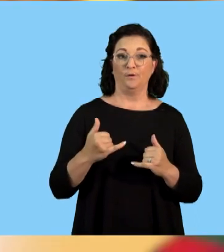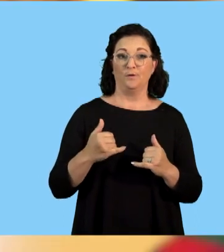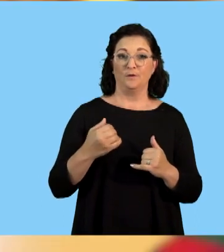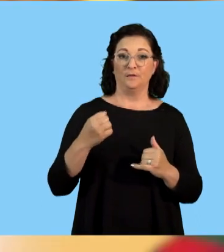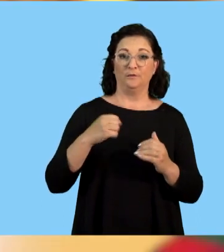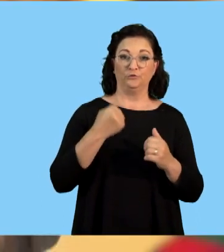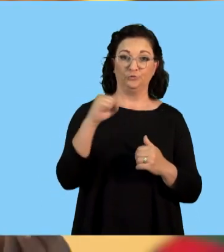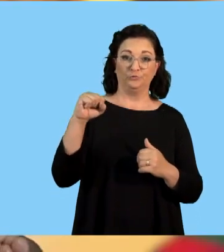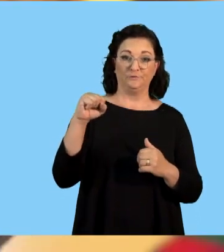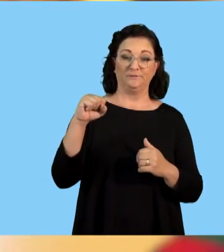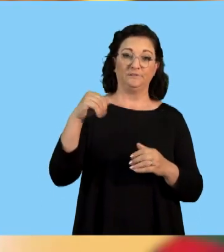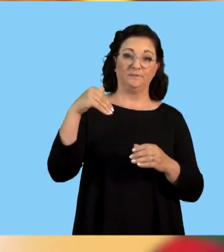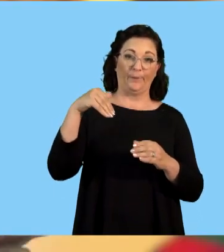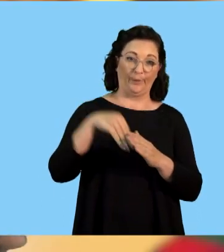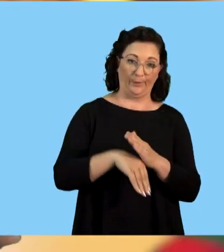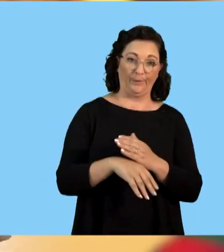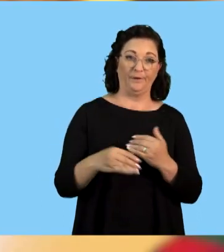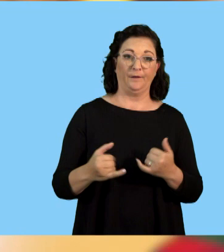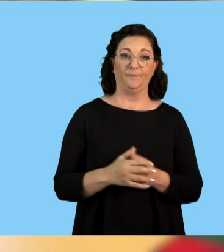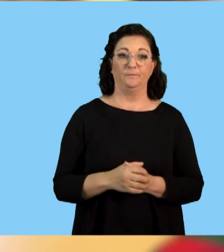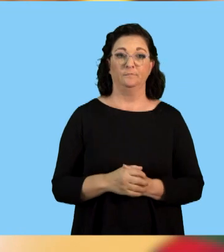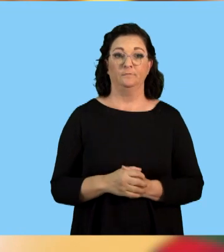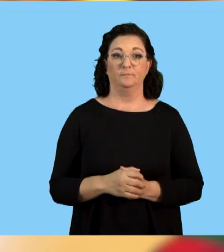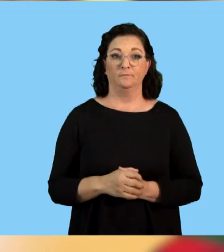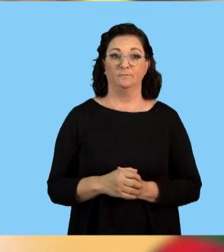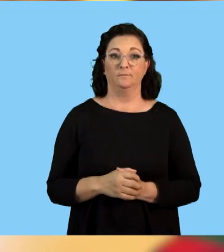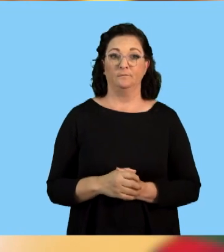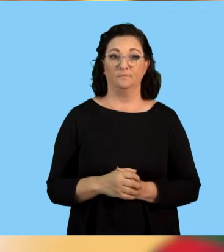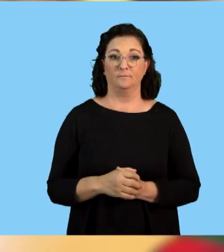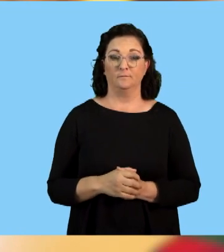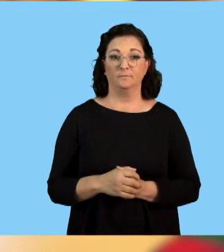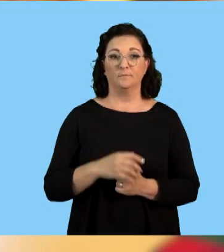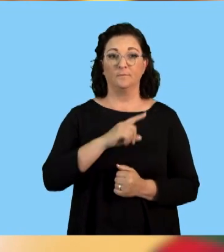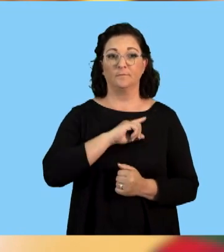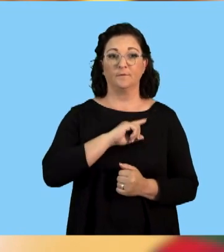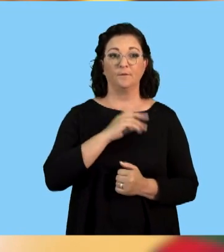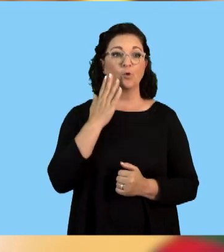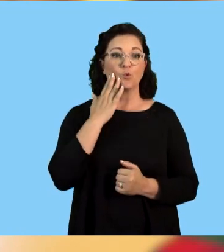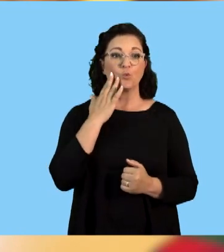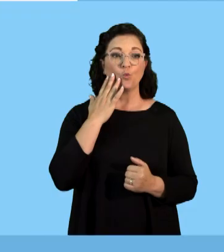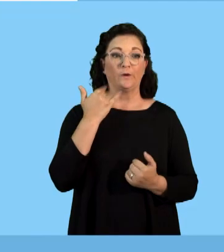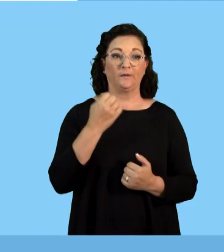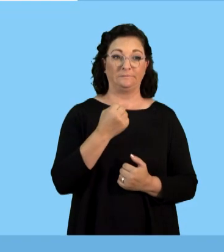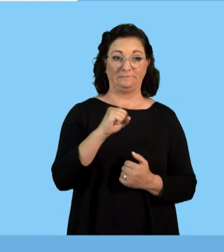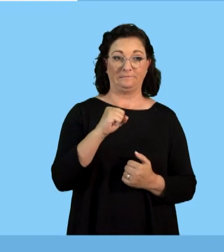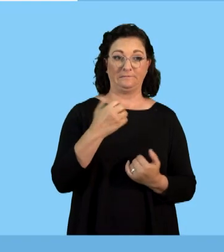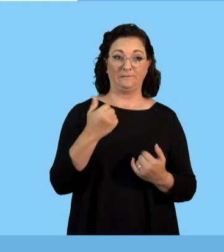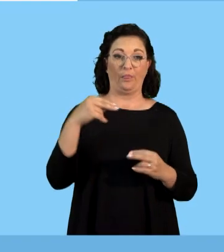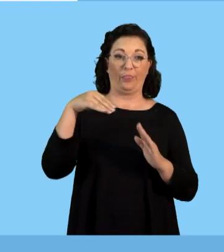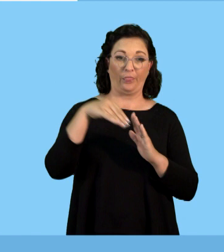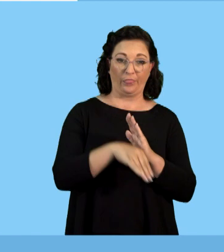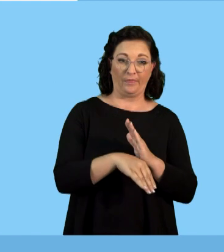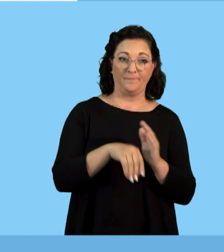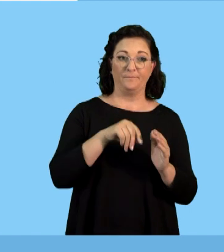basically decreasing the resistance of the entire circuit. So that means in parallel, when the resistance decreases,